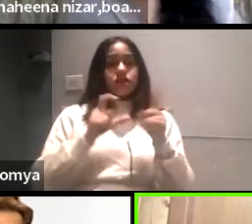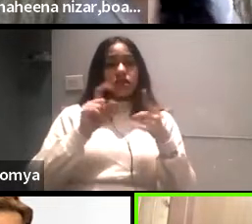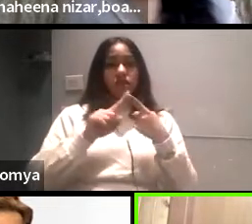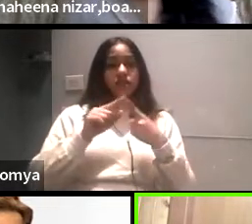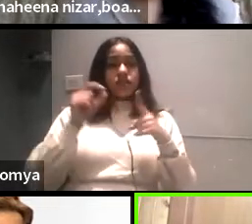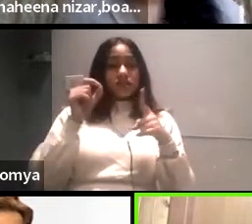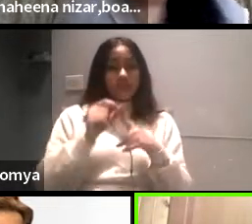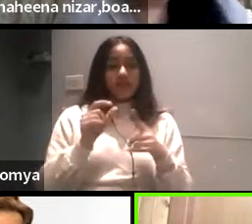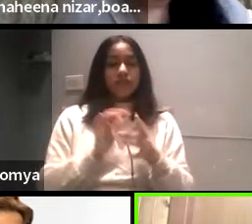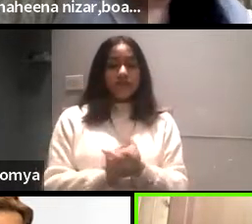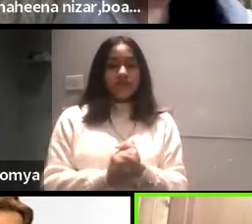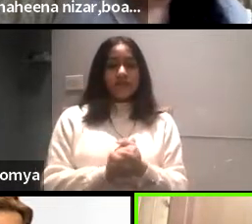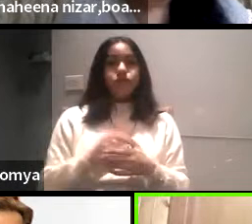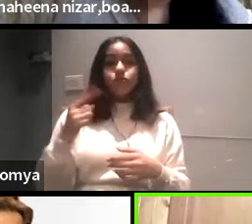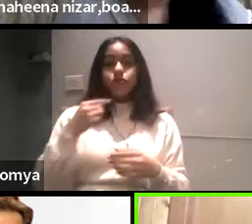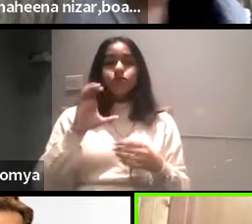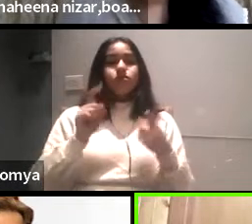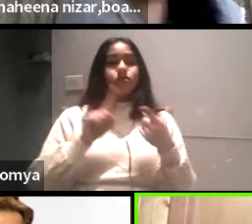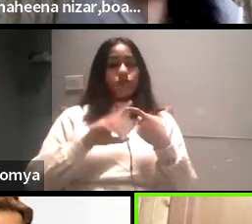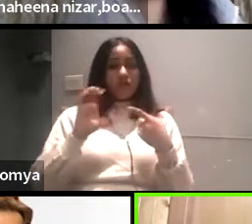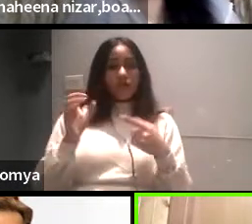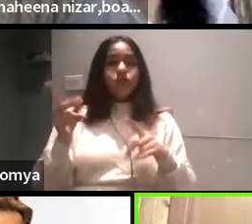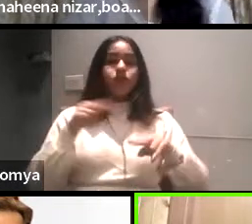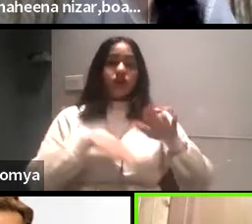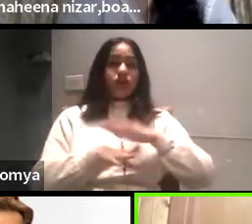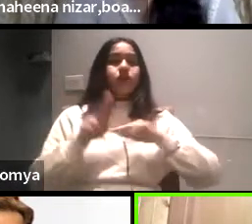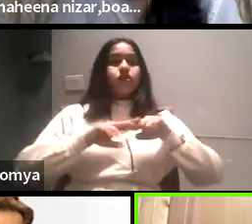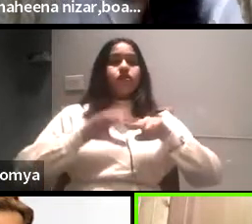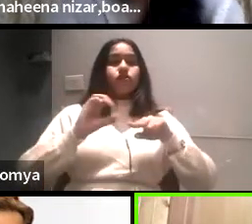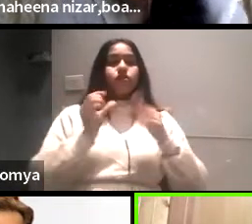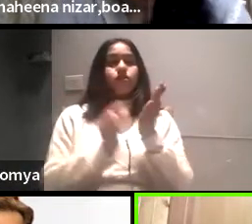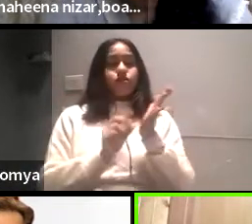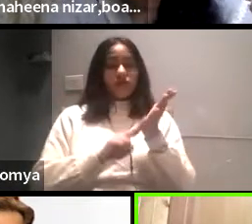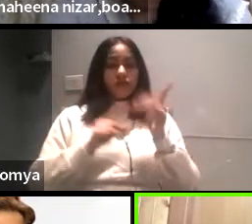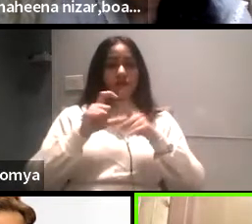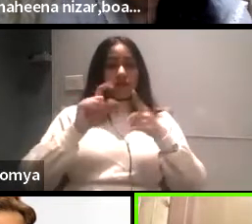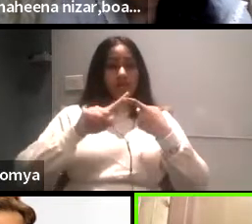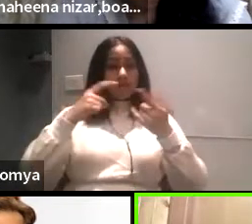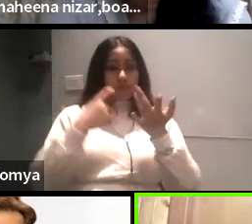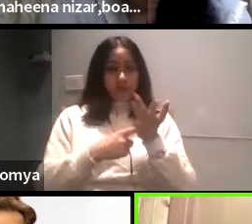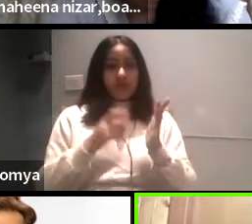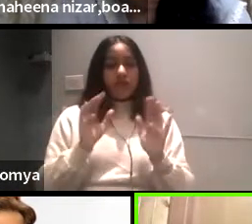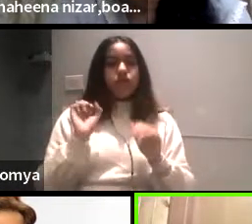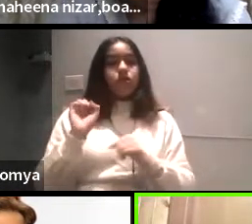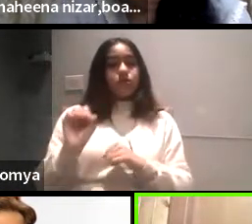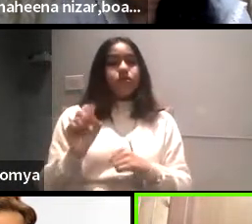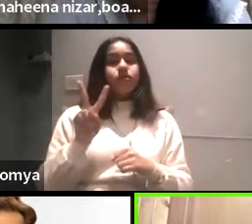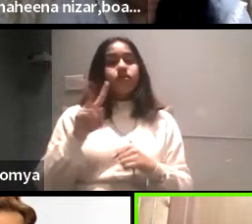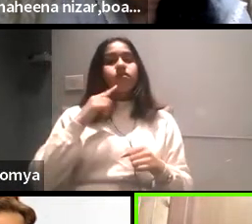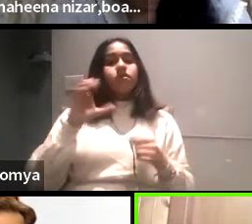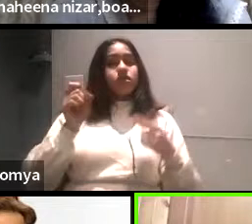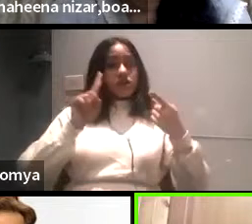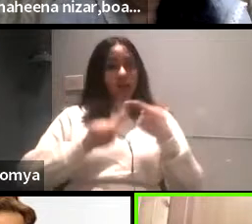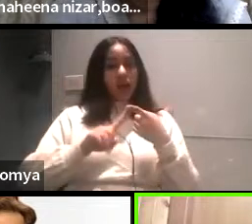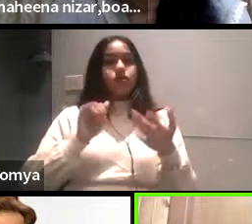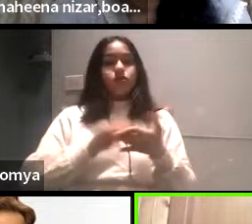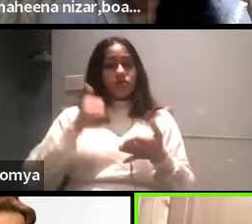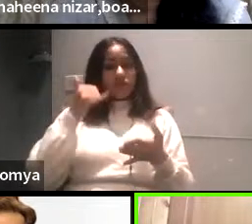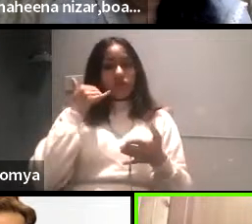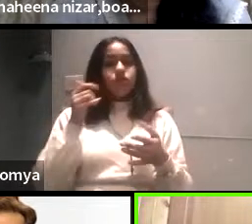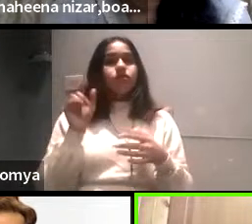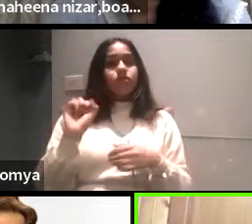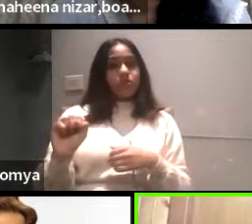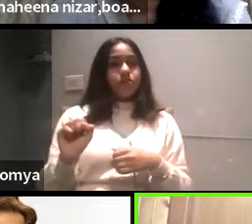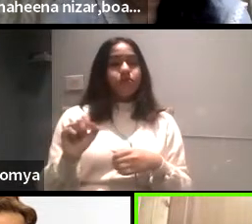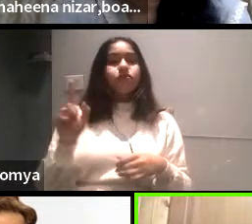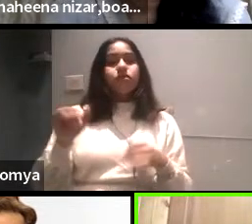the CEO of Sarthak Leap EdTech. He is the former executive vice president of Vodafone. He is an